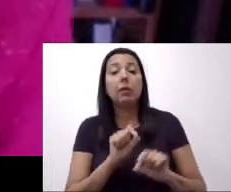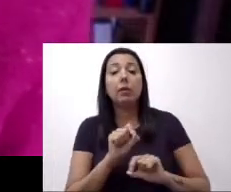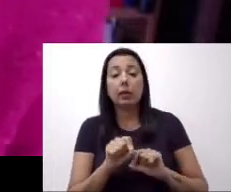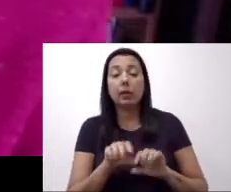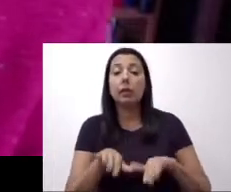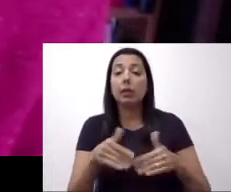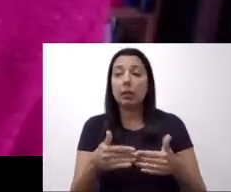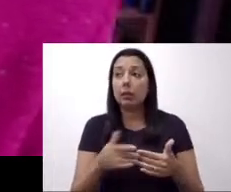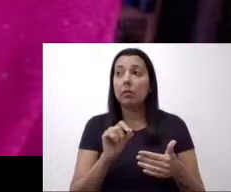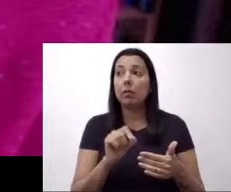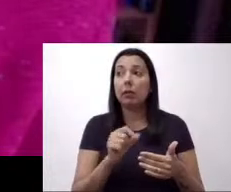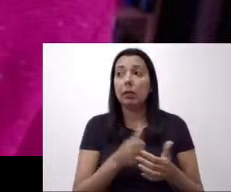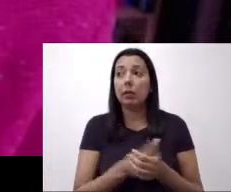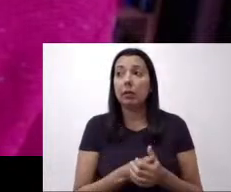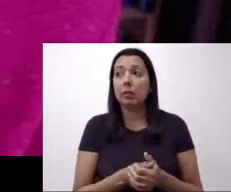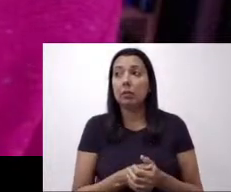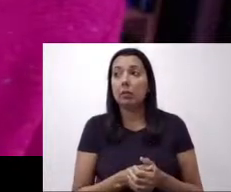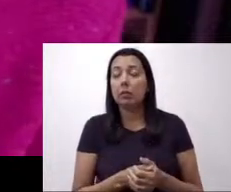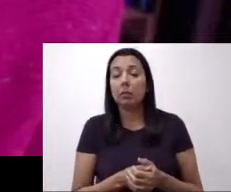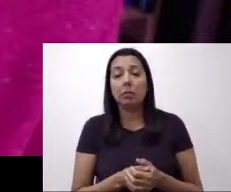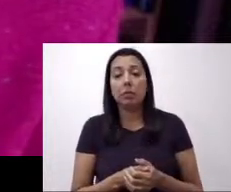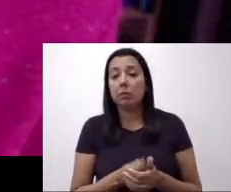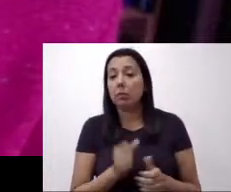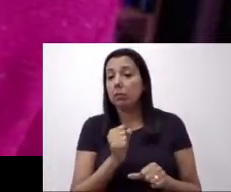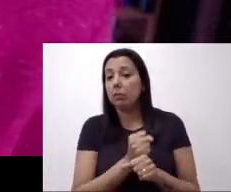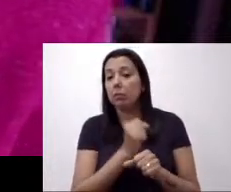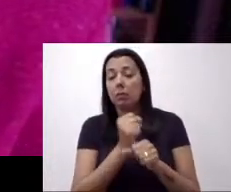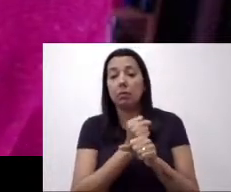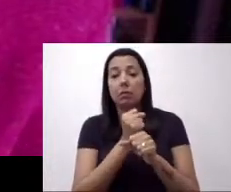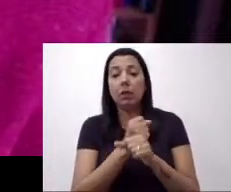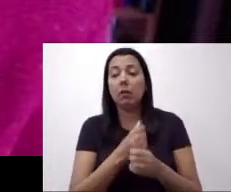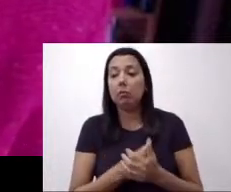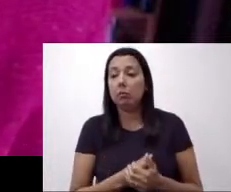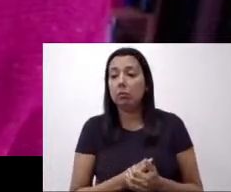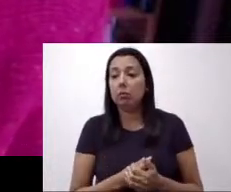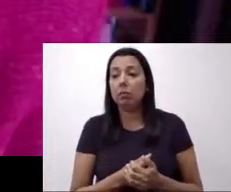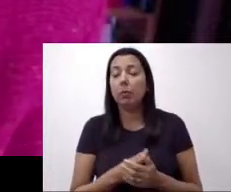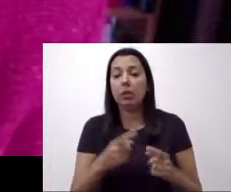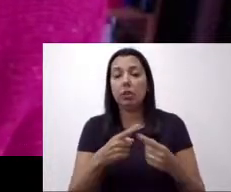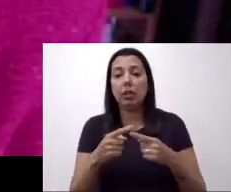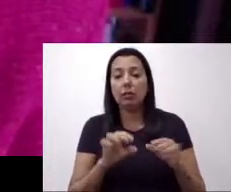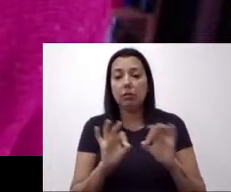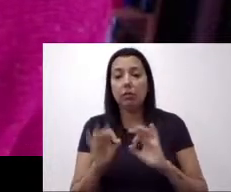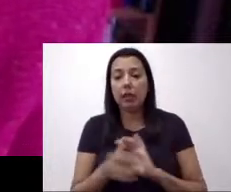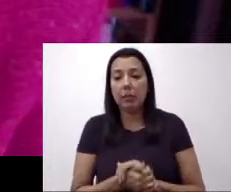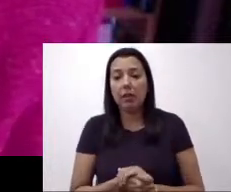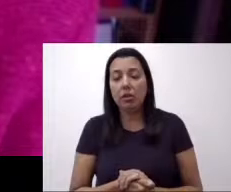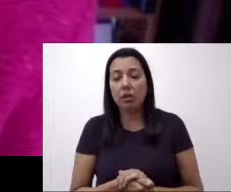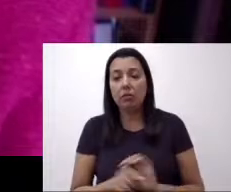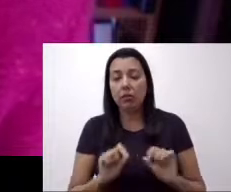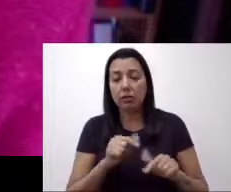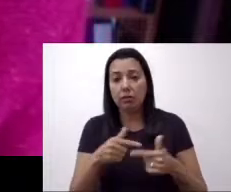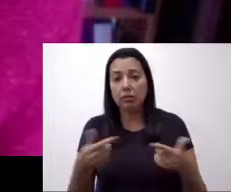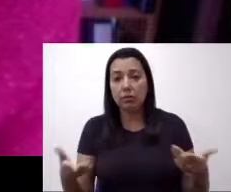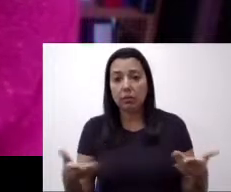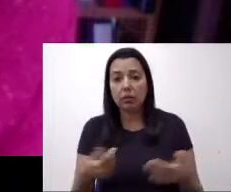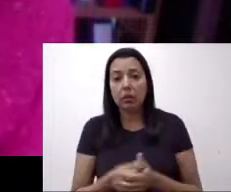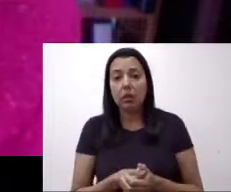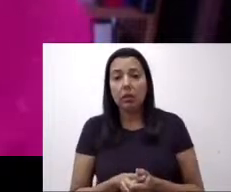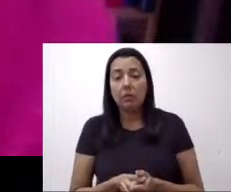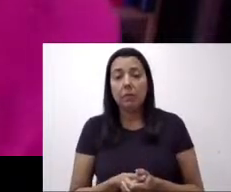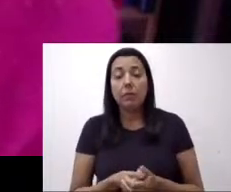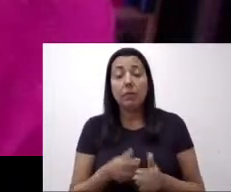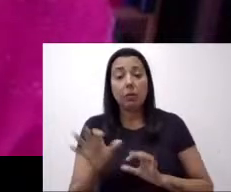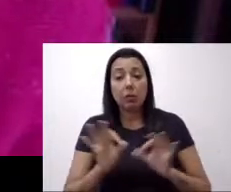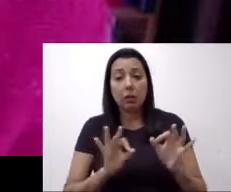coalitions have been built with feminist organizations, with feminist non-governmental